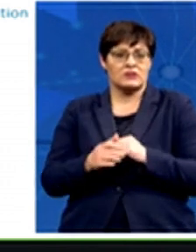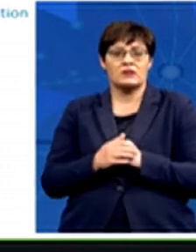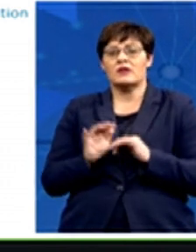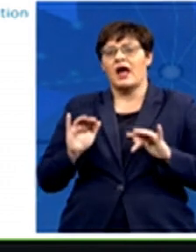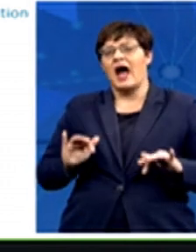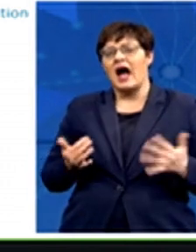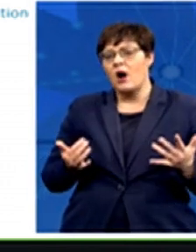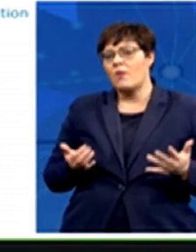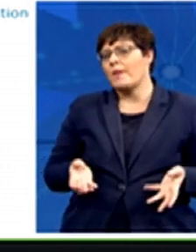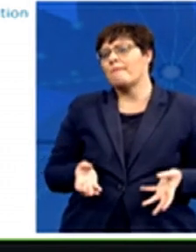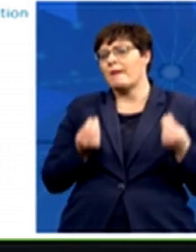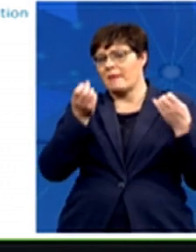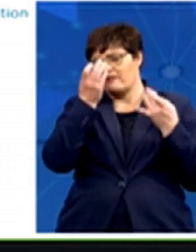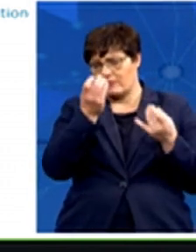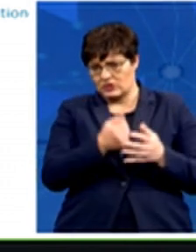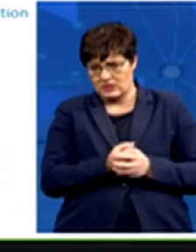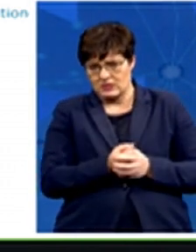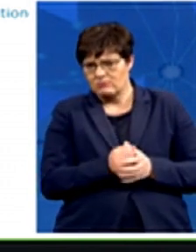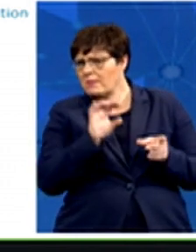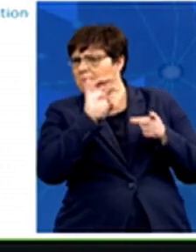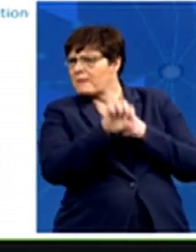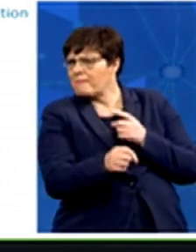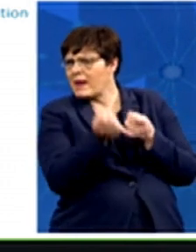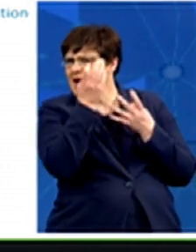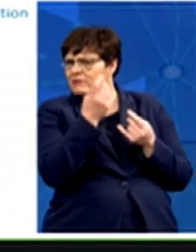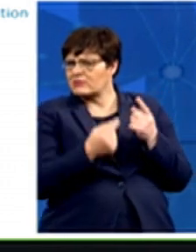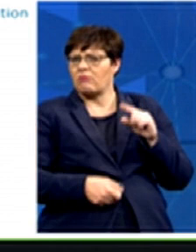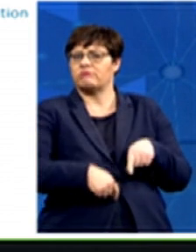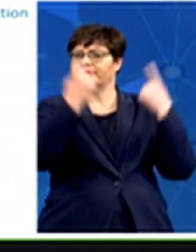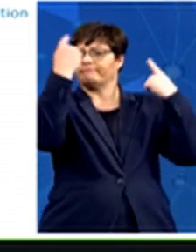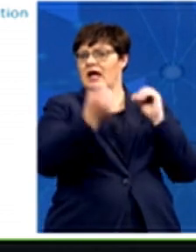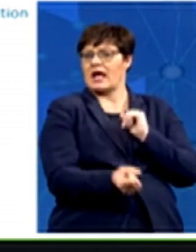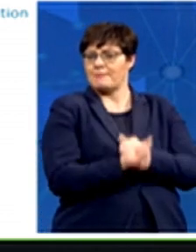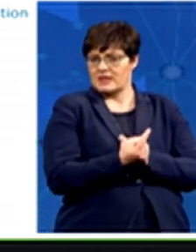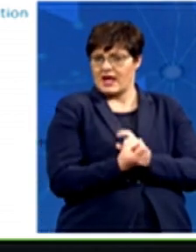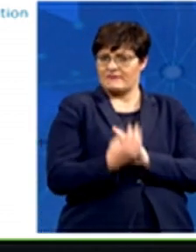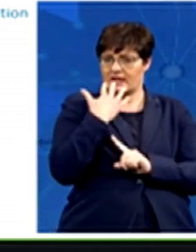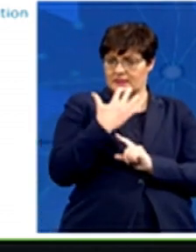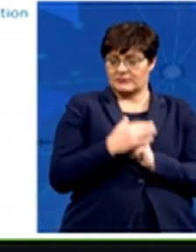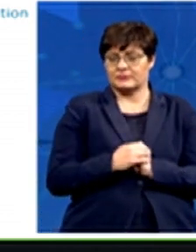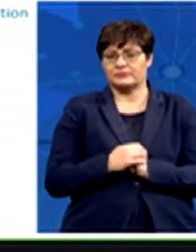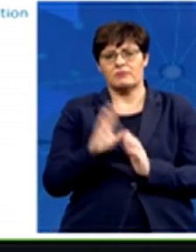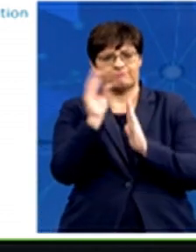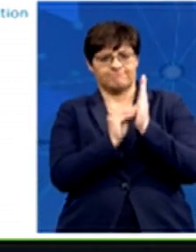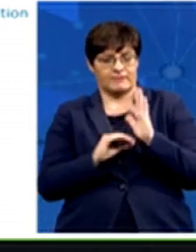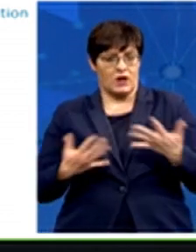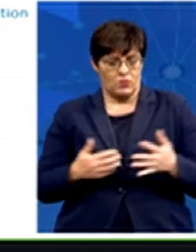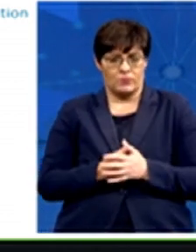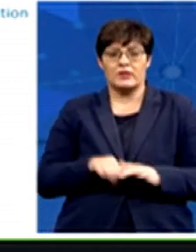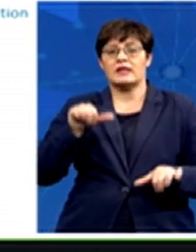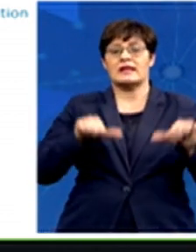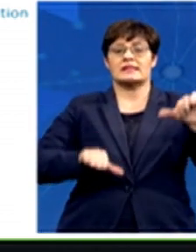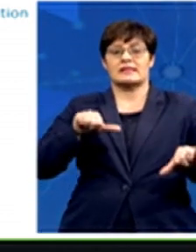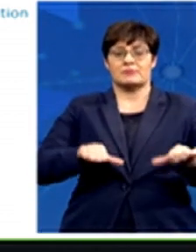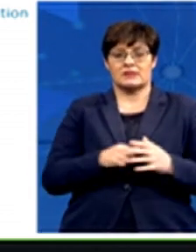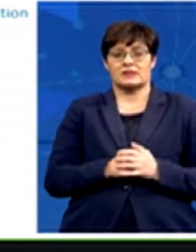we detect these adverse events or adverse drug reactions? And the assessment is when we go through this and